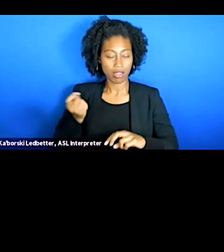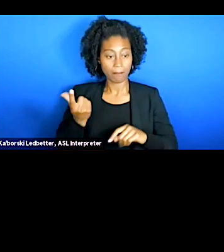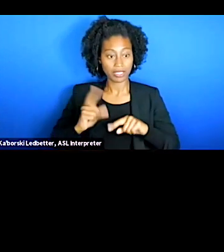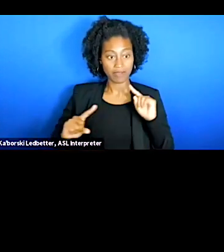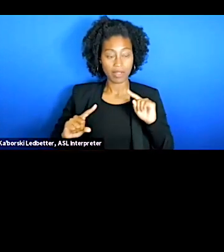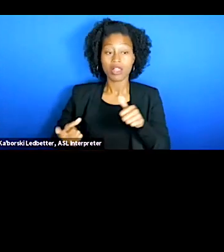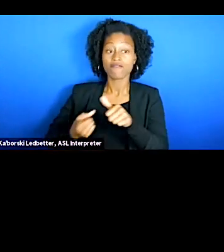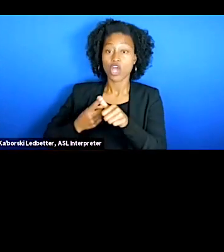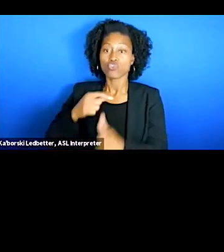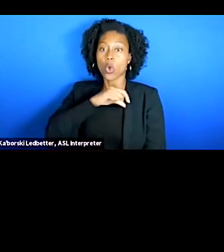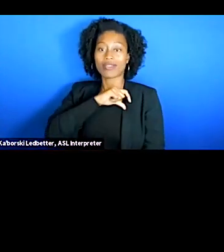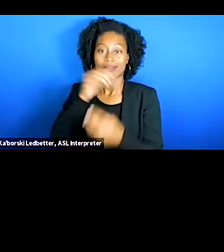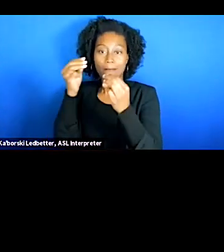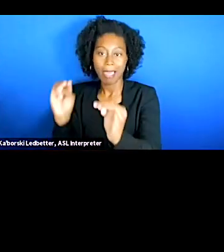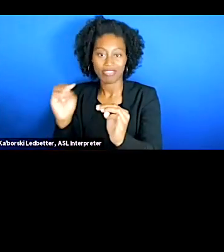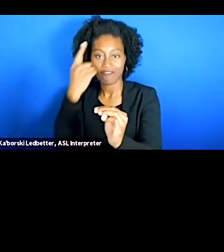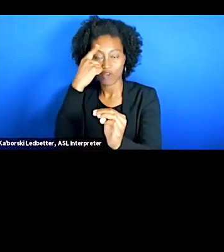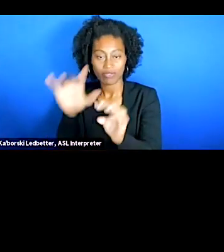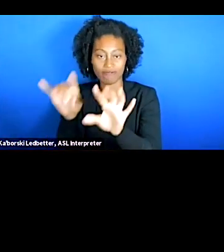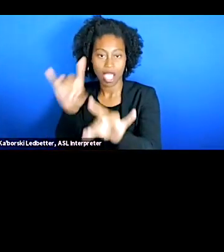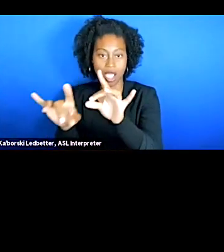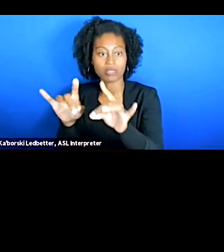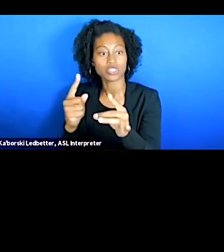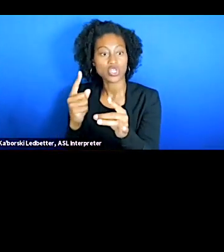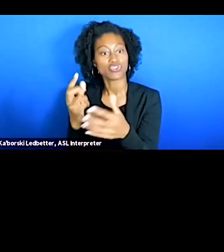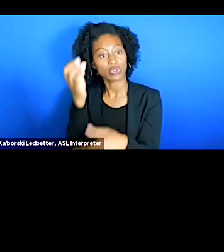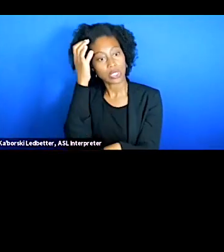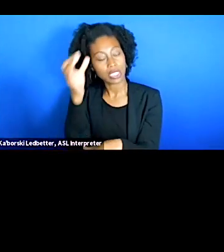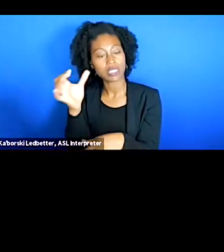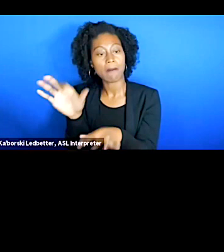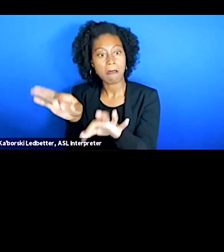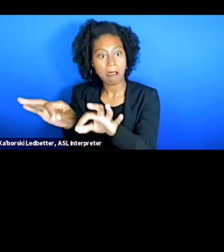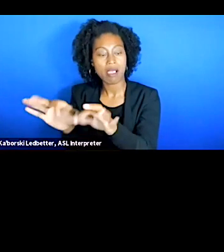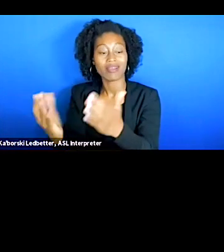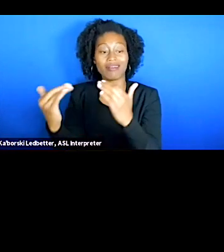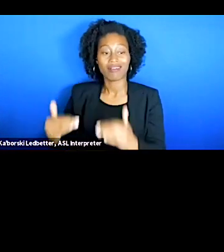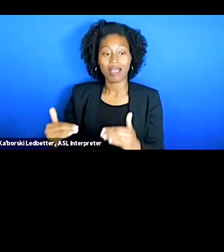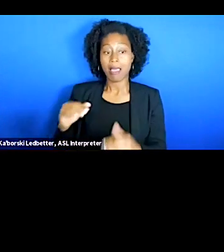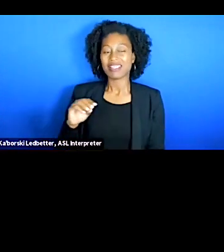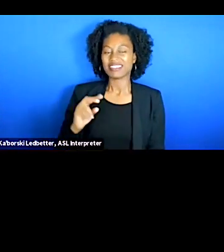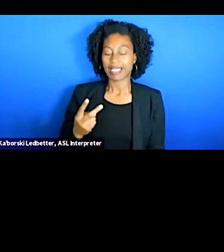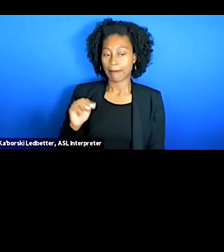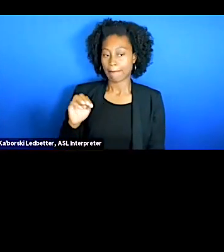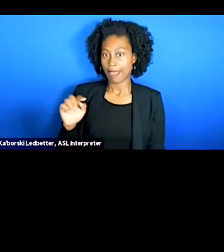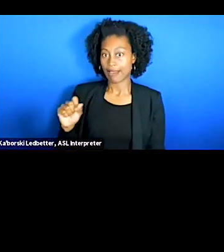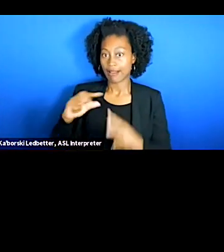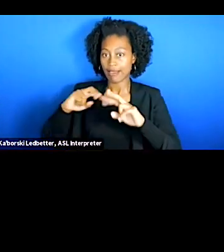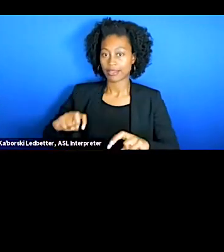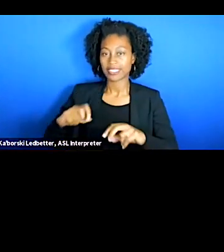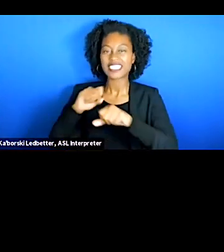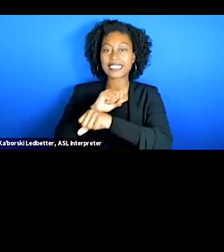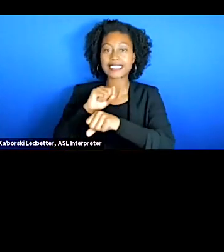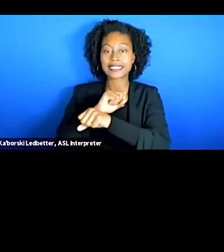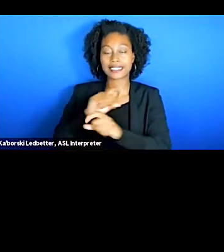methods to arrive at its conclusions, while the second uses statistical analysis. A